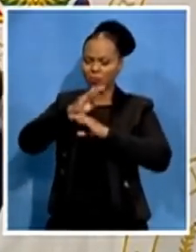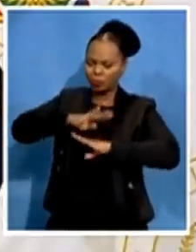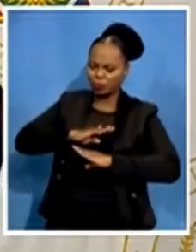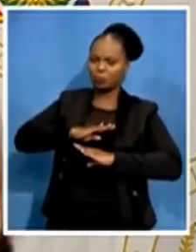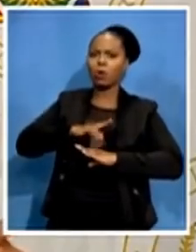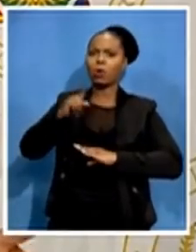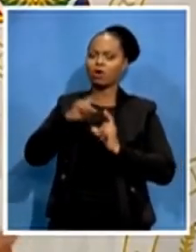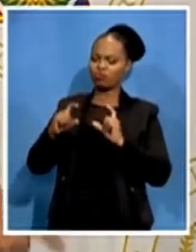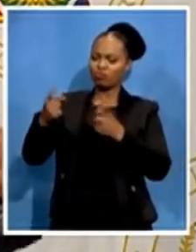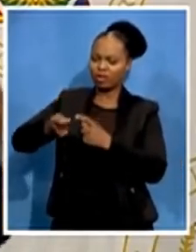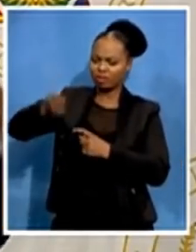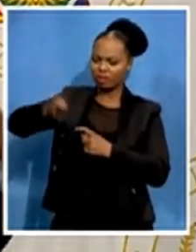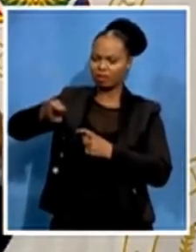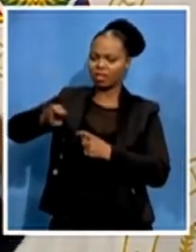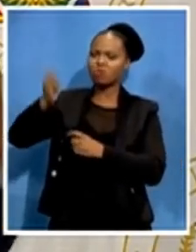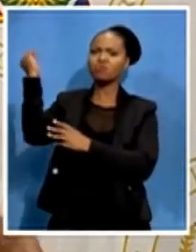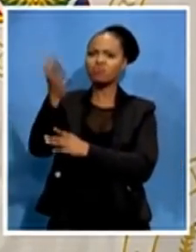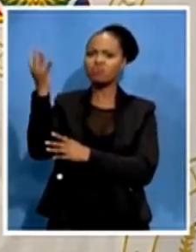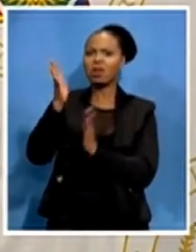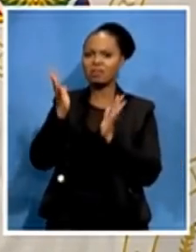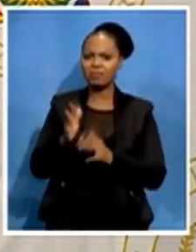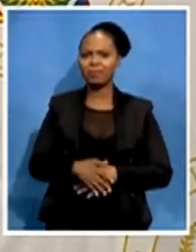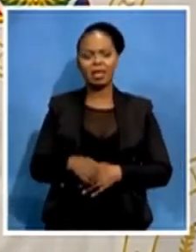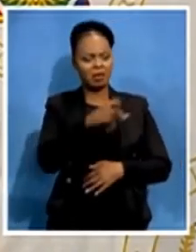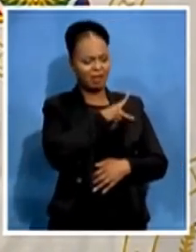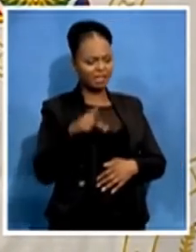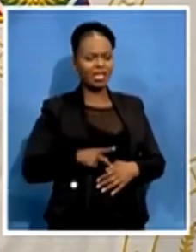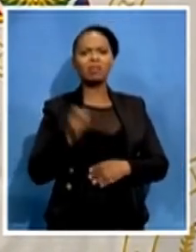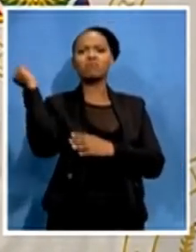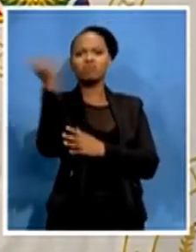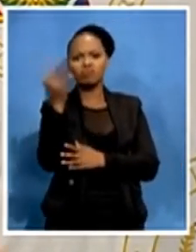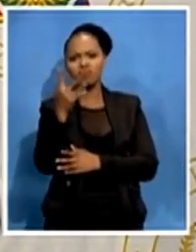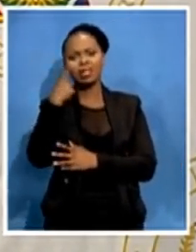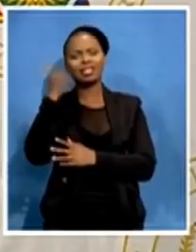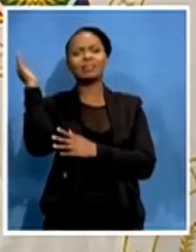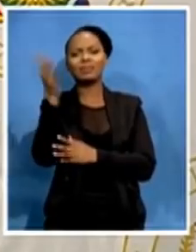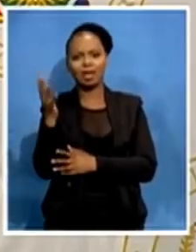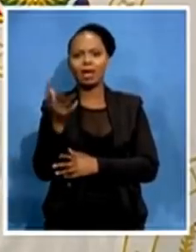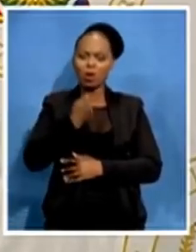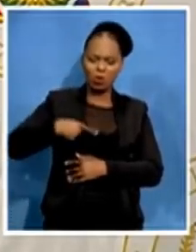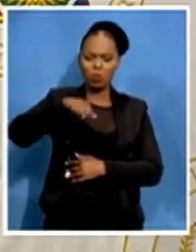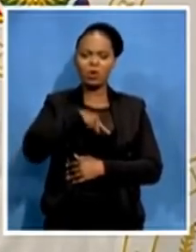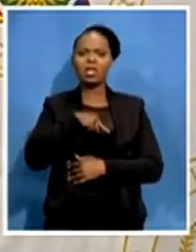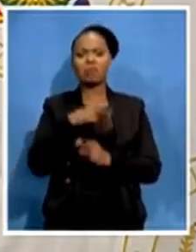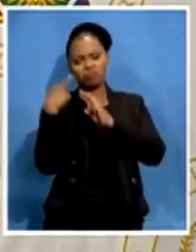Judge President testified, we are being held accountable as judges. The public